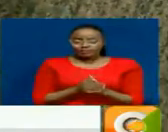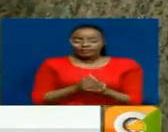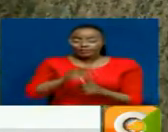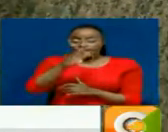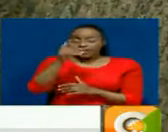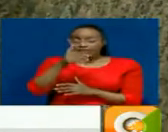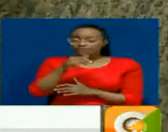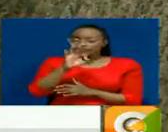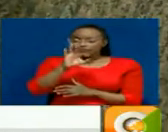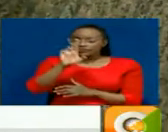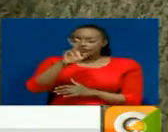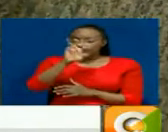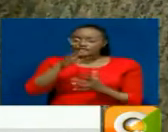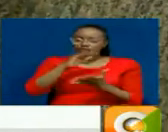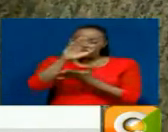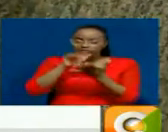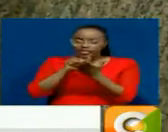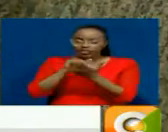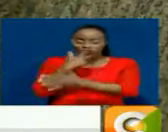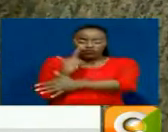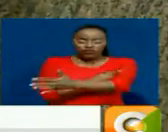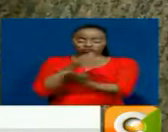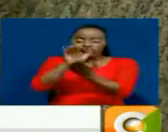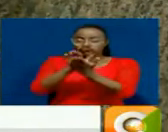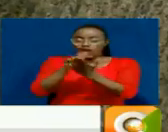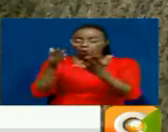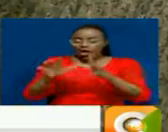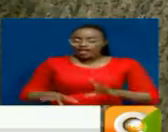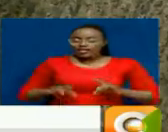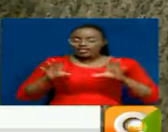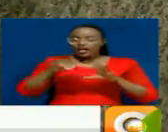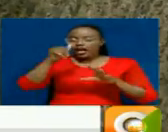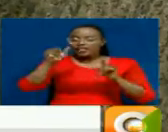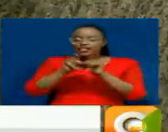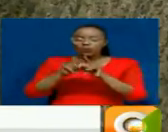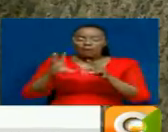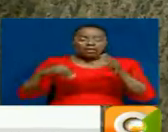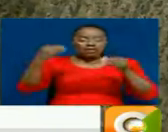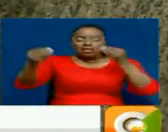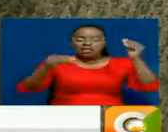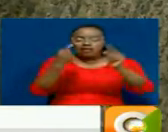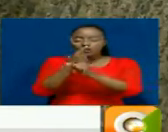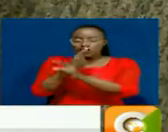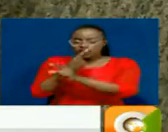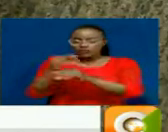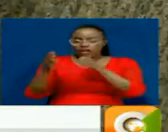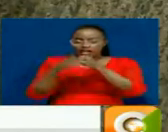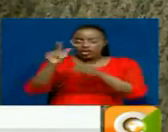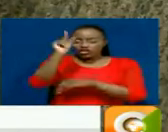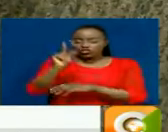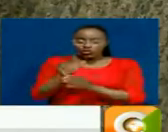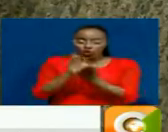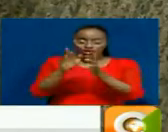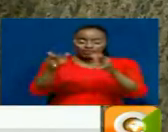freezers will be placed at the central vaccine stores in Kitengela, while the rest will be distributed to our 9